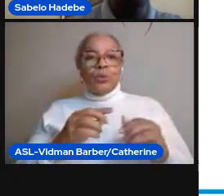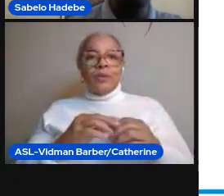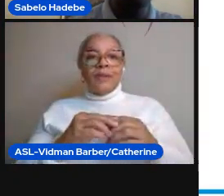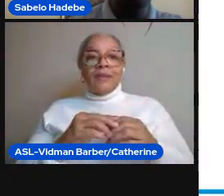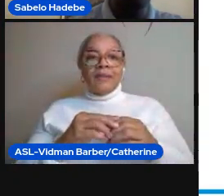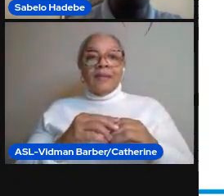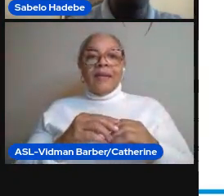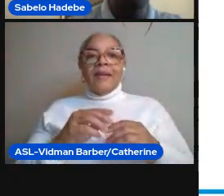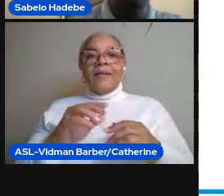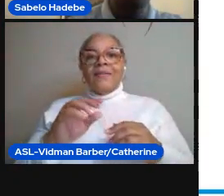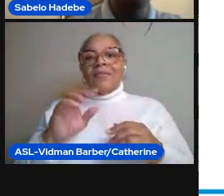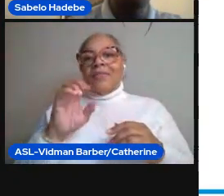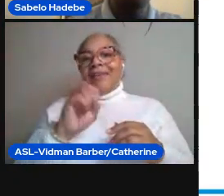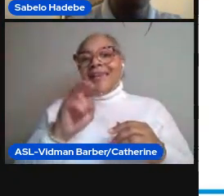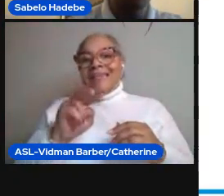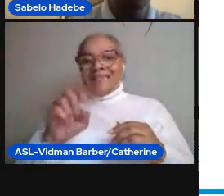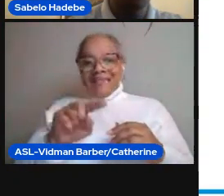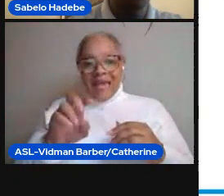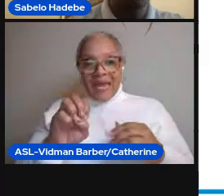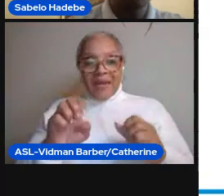enzyme can